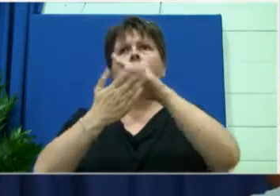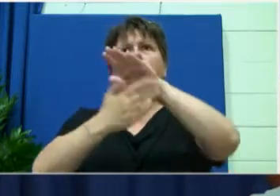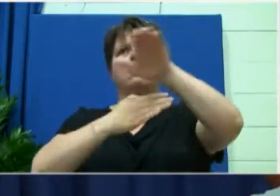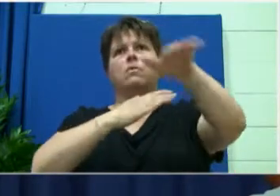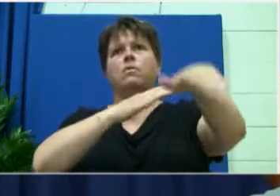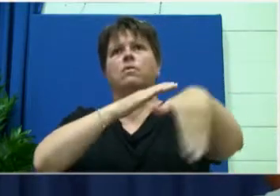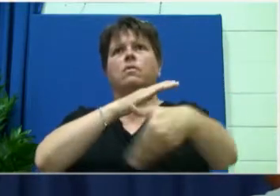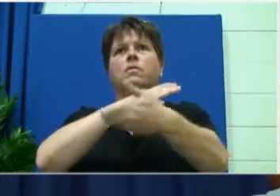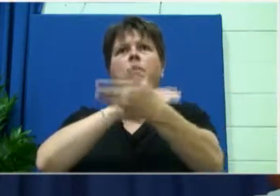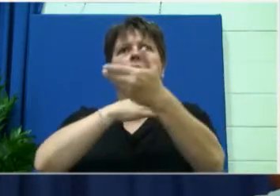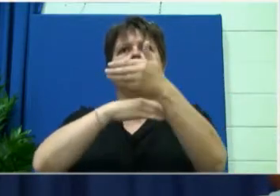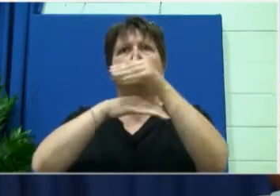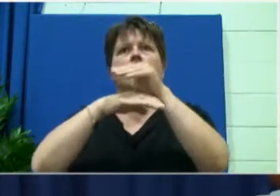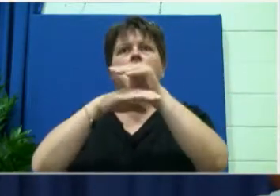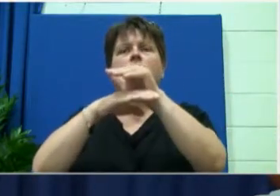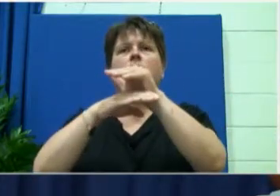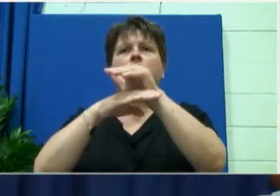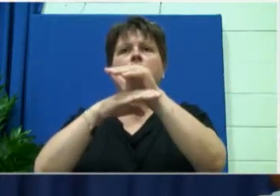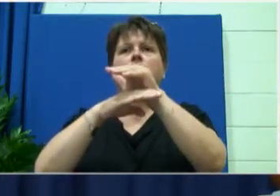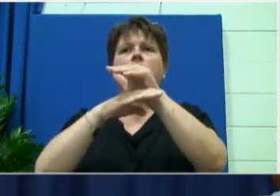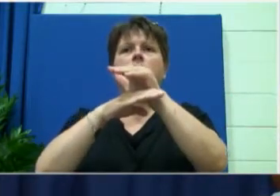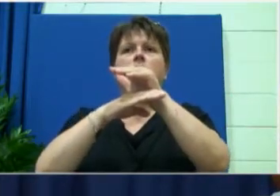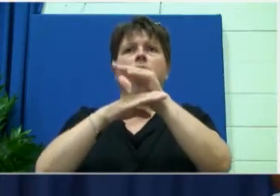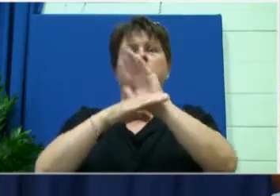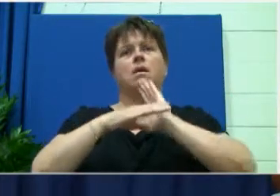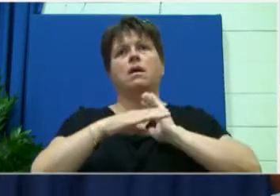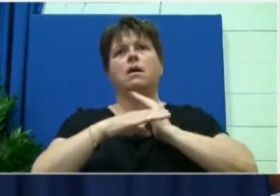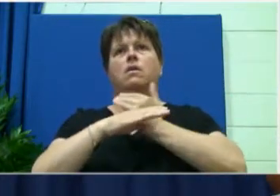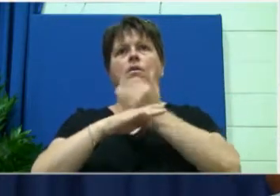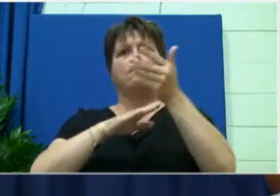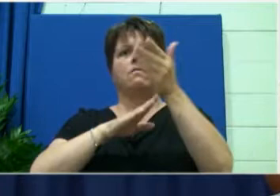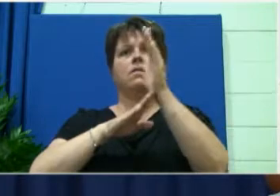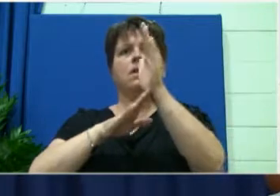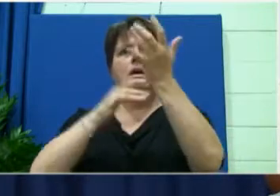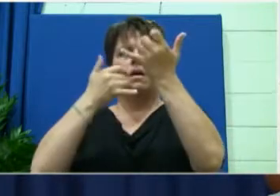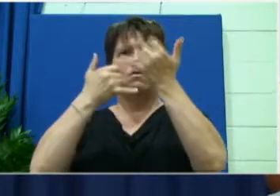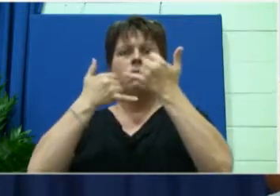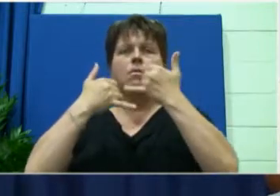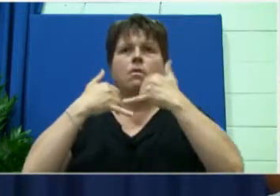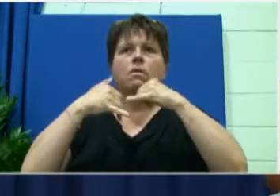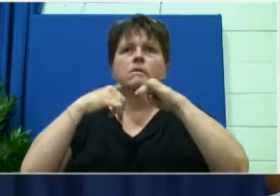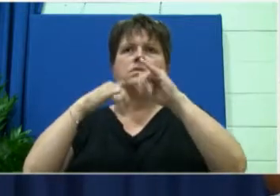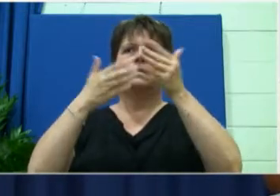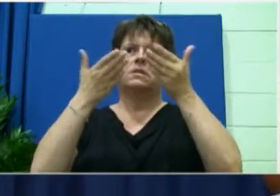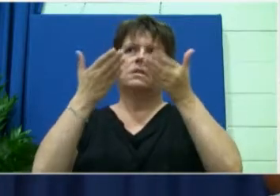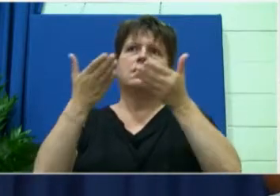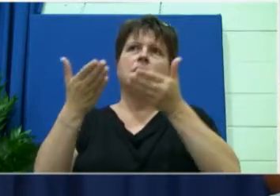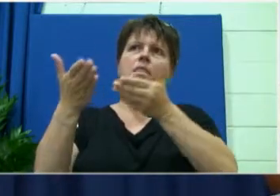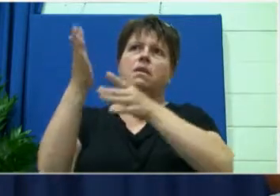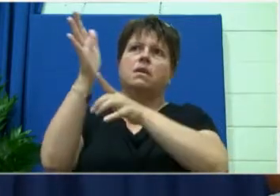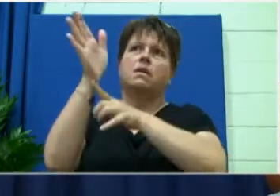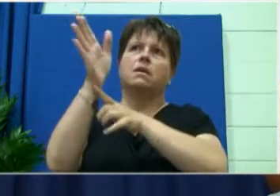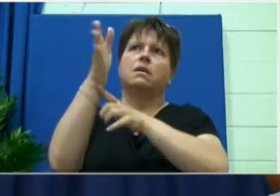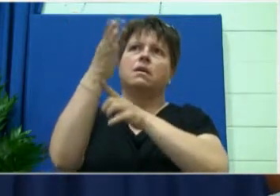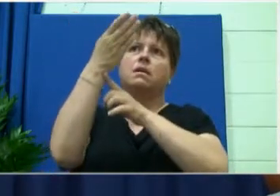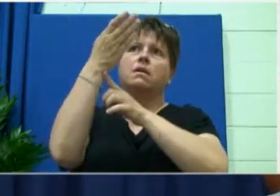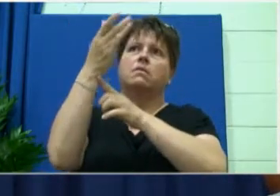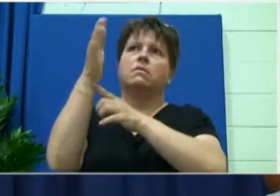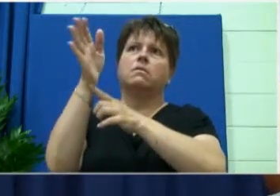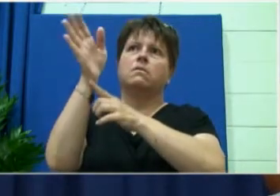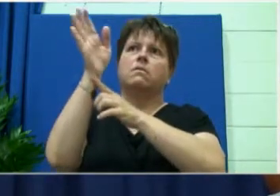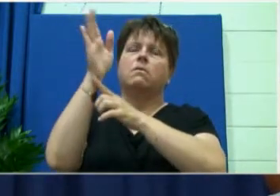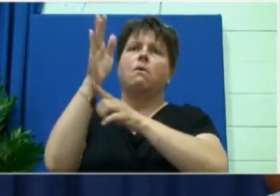proof through the night that our flag was still